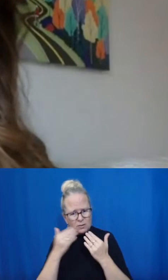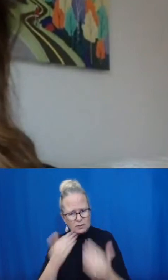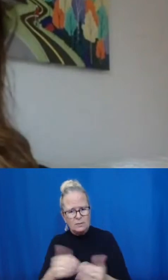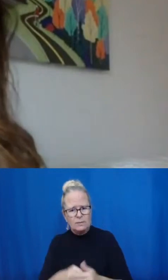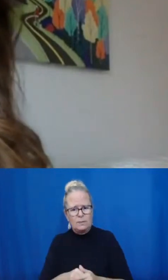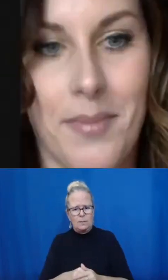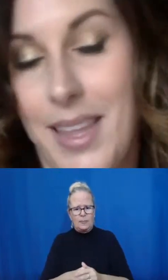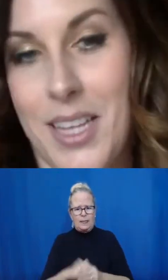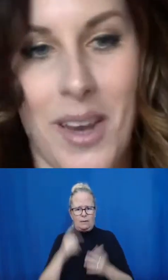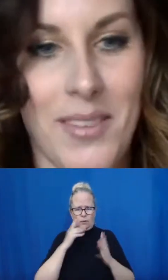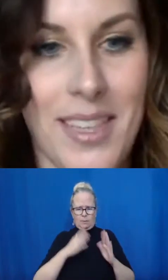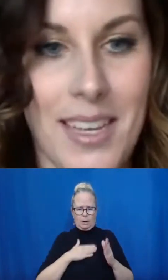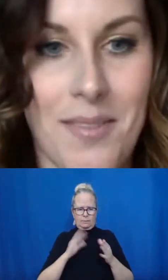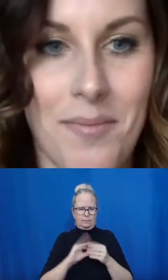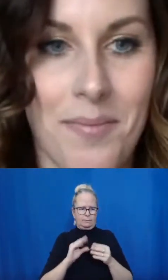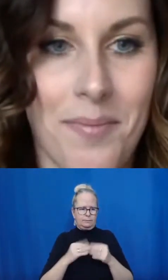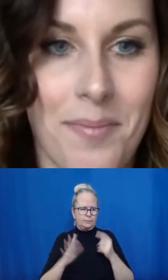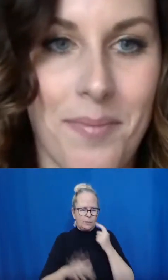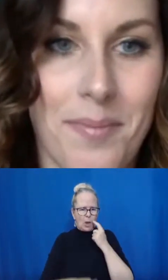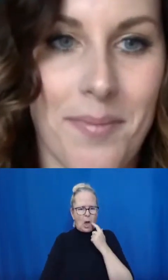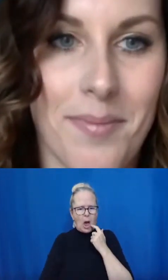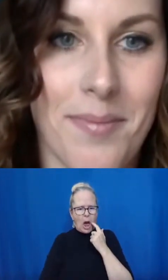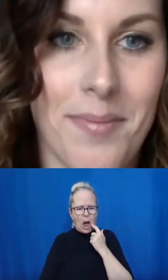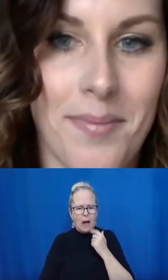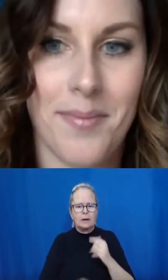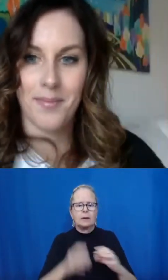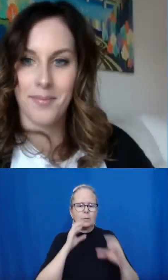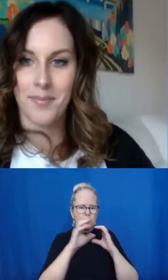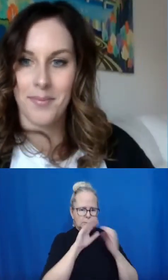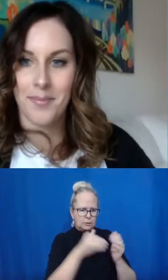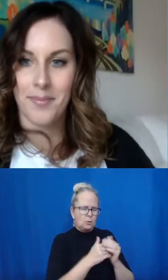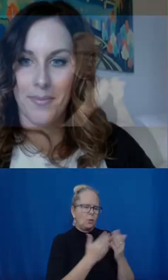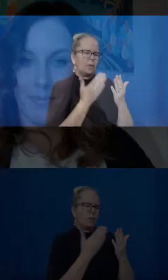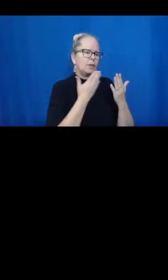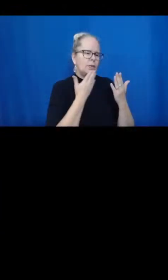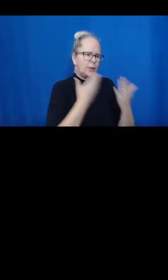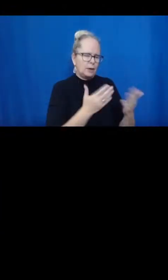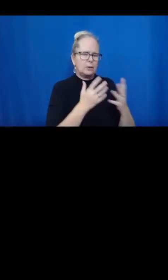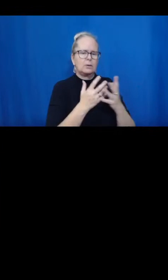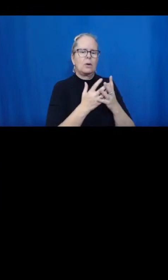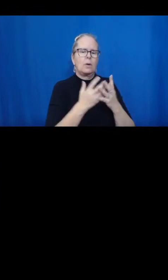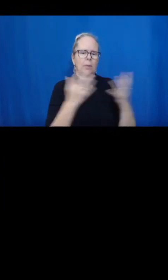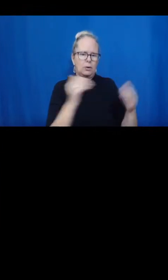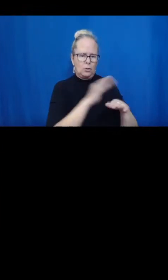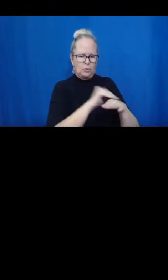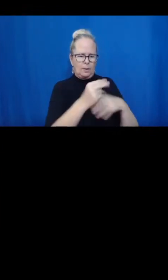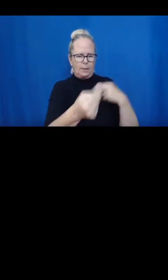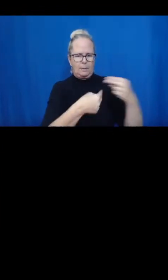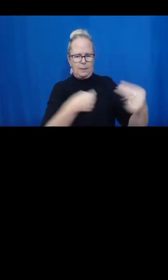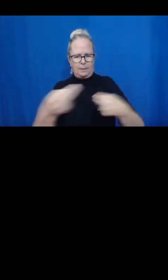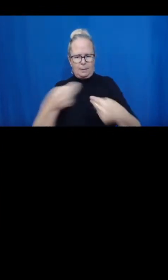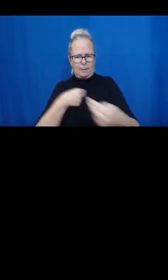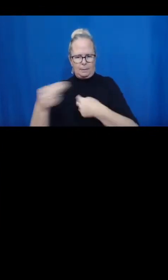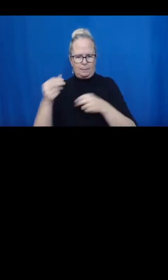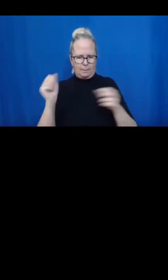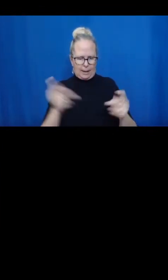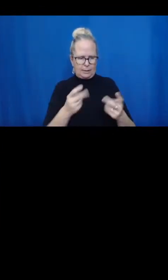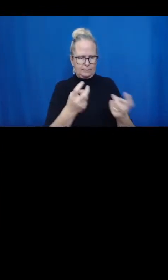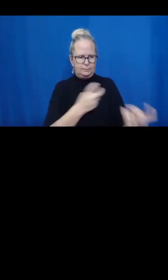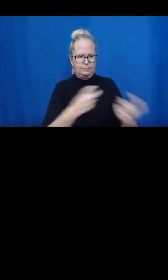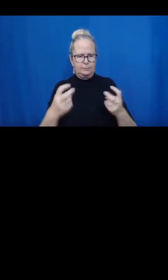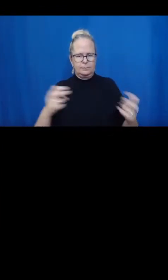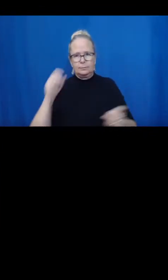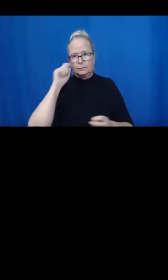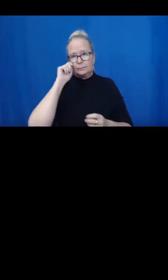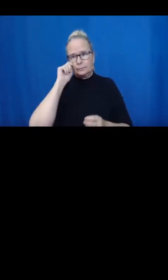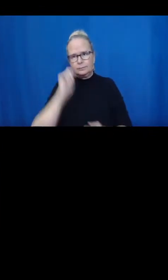village. And that's what I have to say. Thank you so very much, Lindsay. I'm going to bring everyone